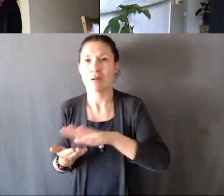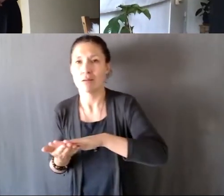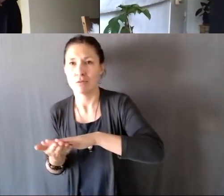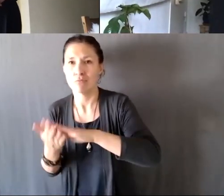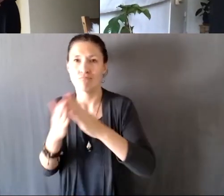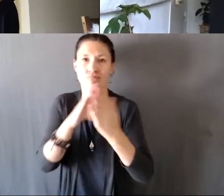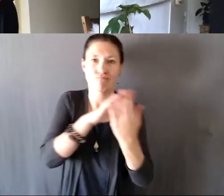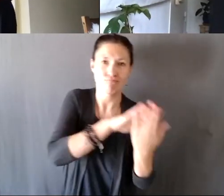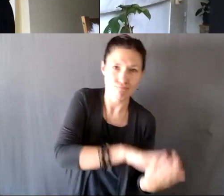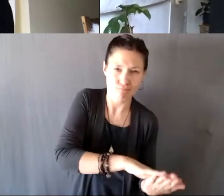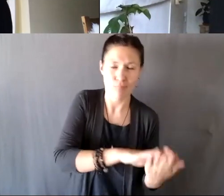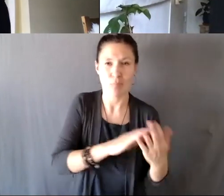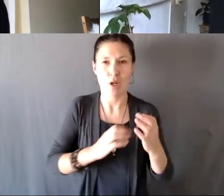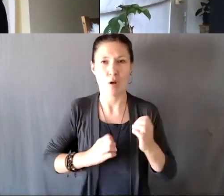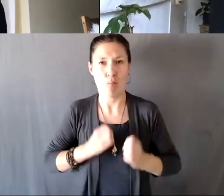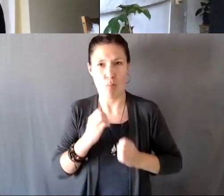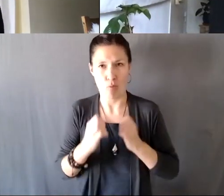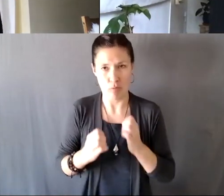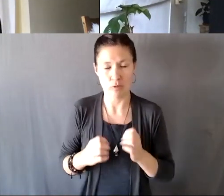organ.